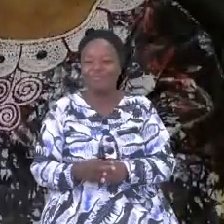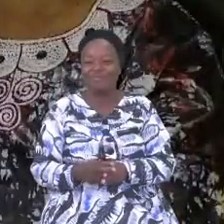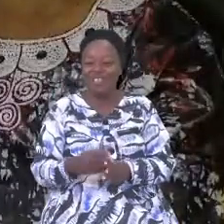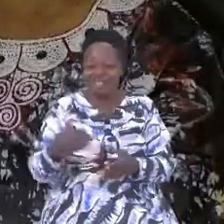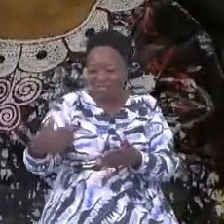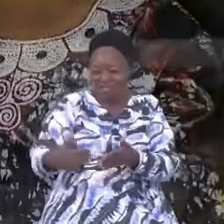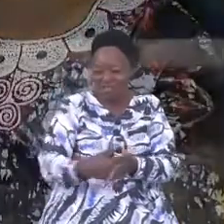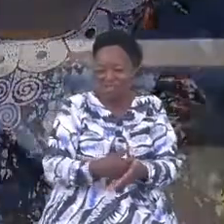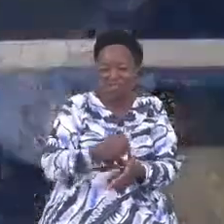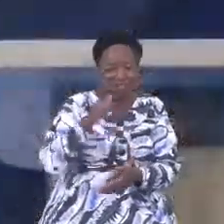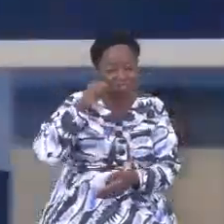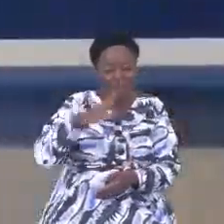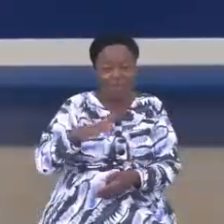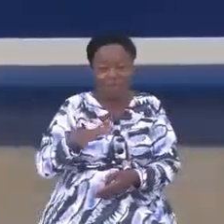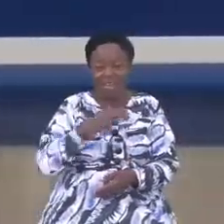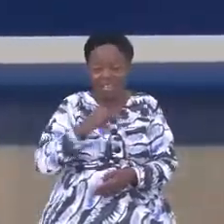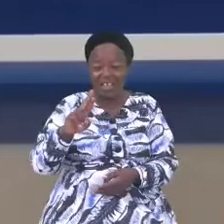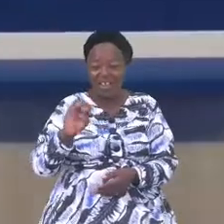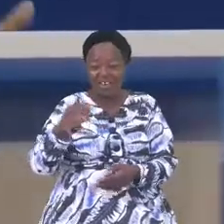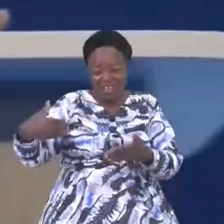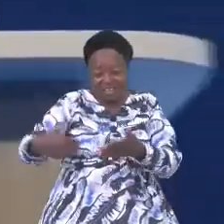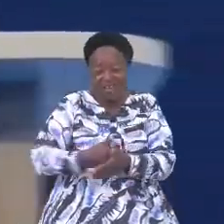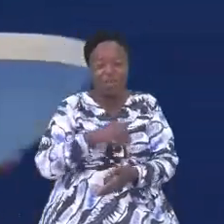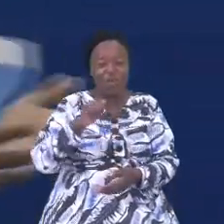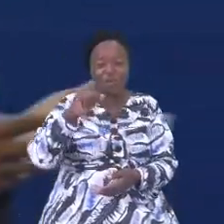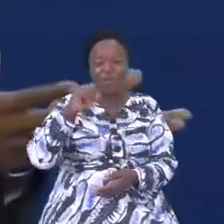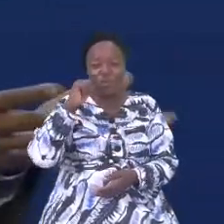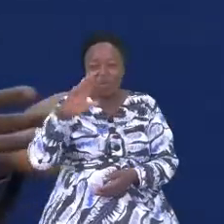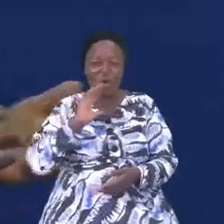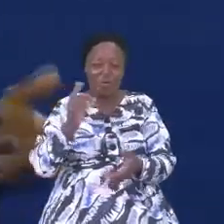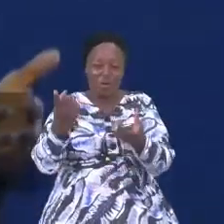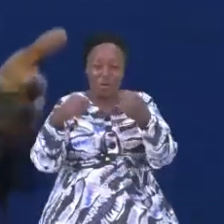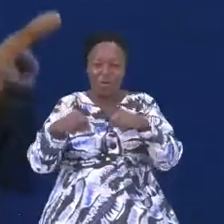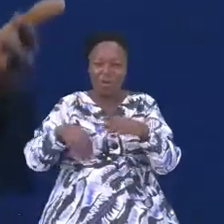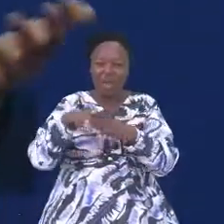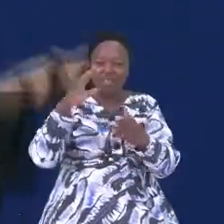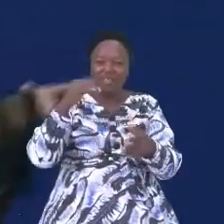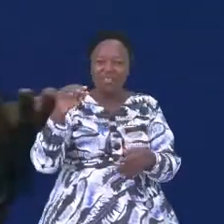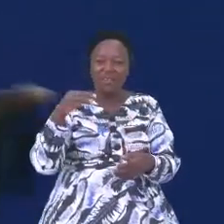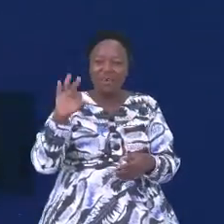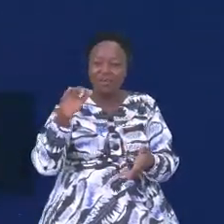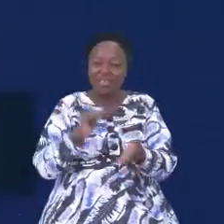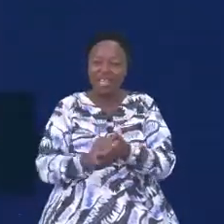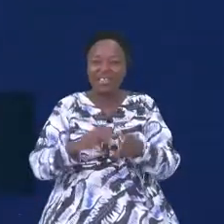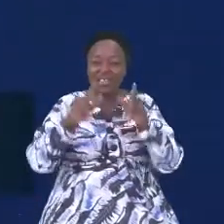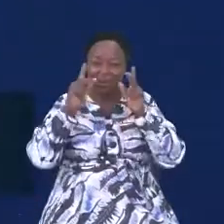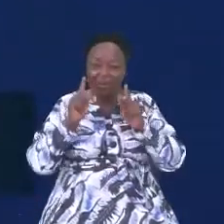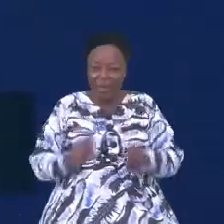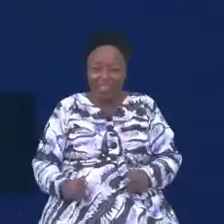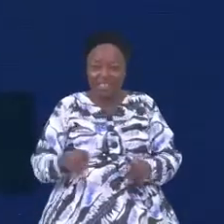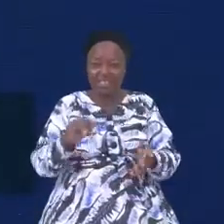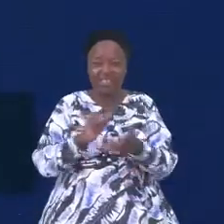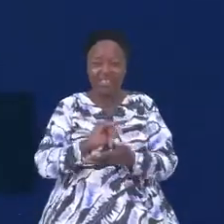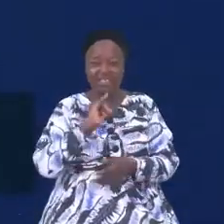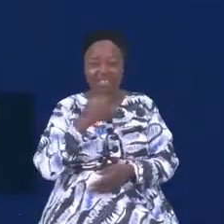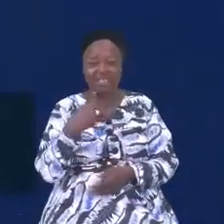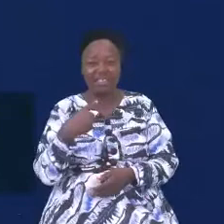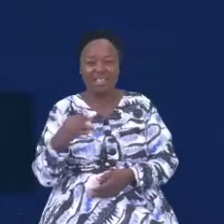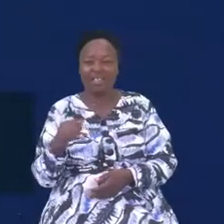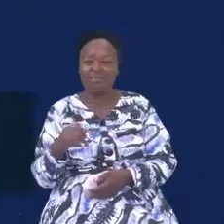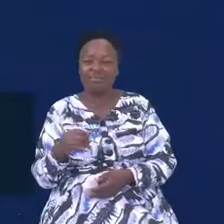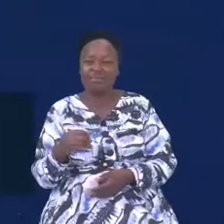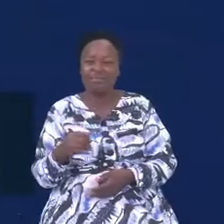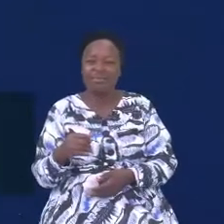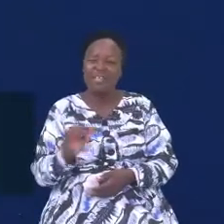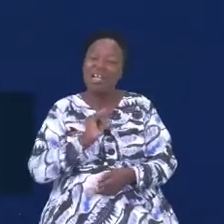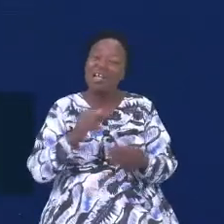woman, a renewed woman will come out of that person that is saying, I've